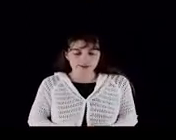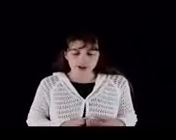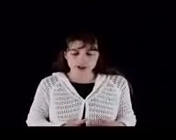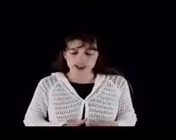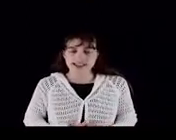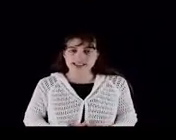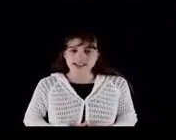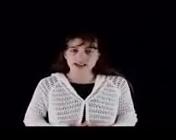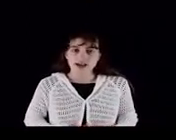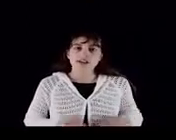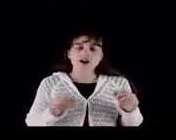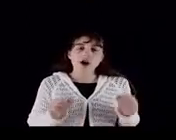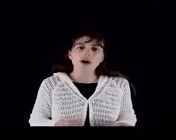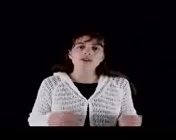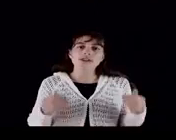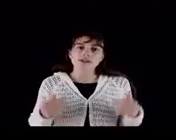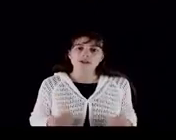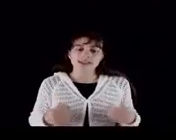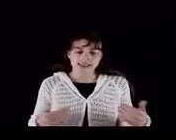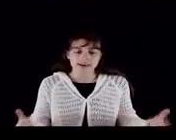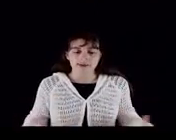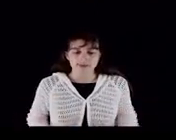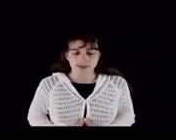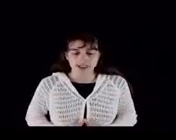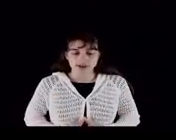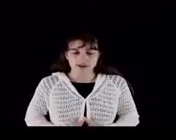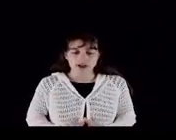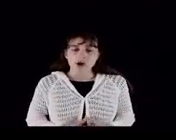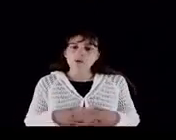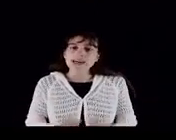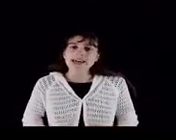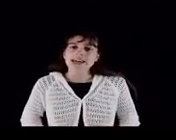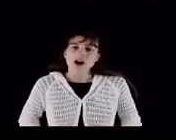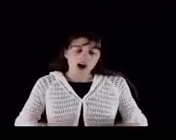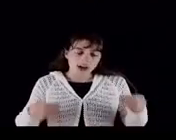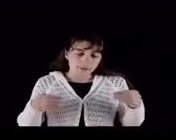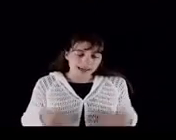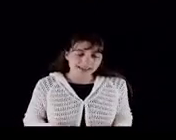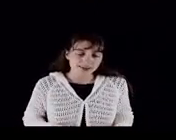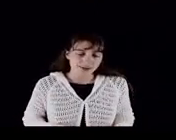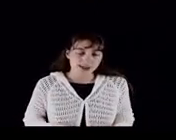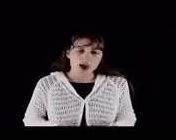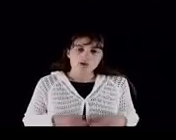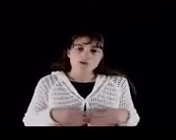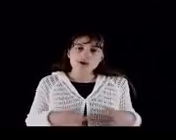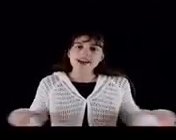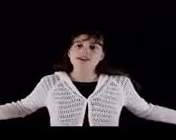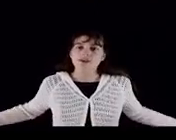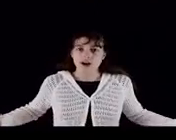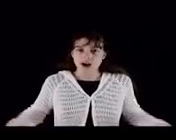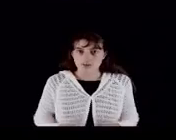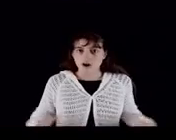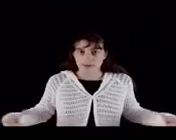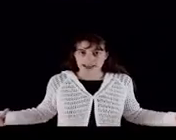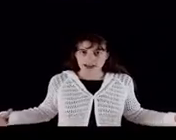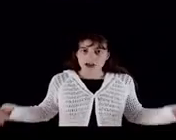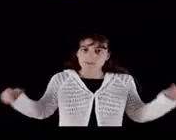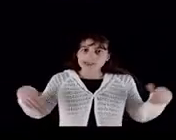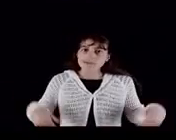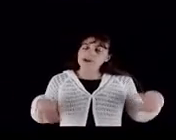of Christianity than all the sermons that can be preached. We are epistles read and known of all